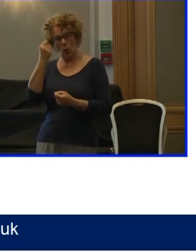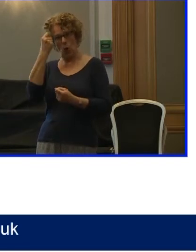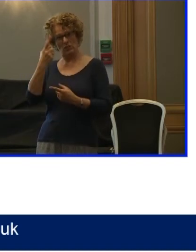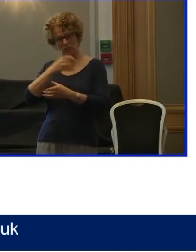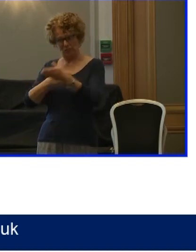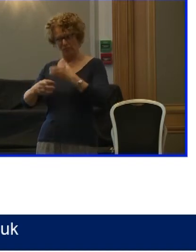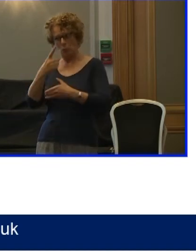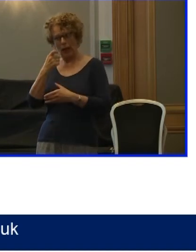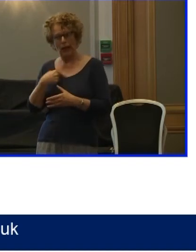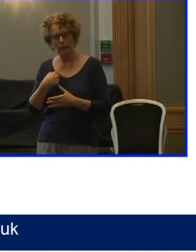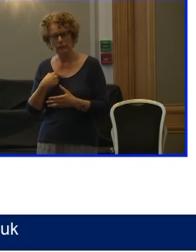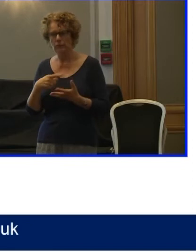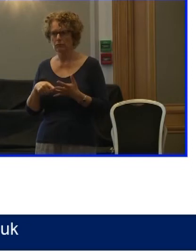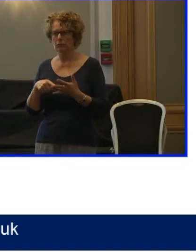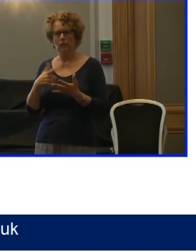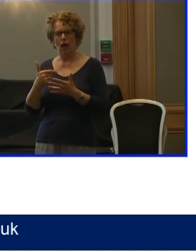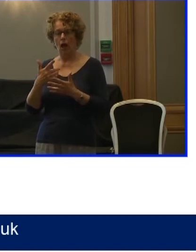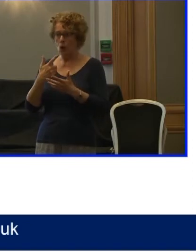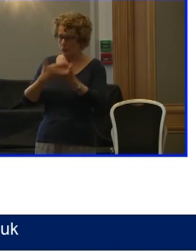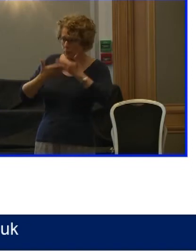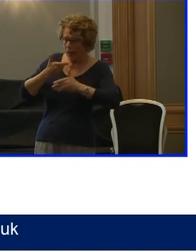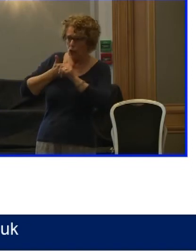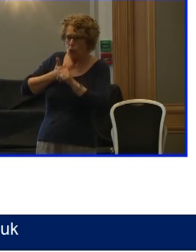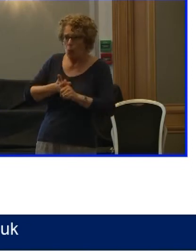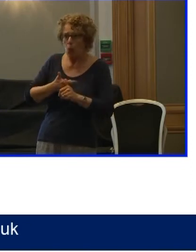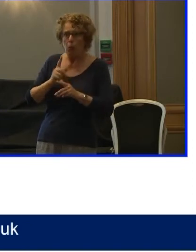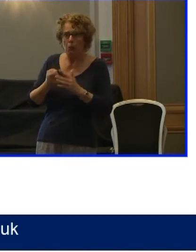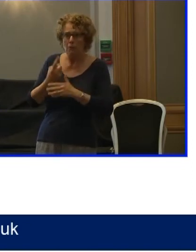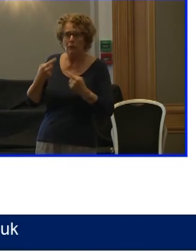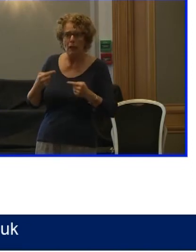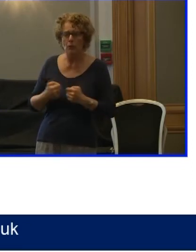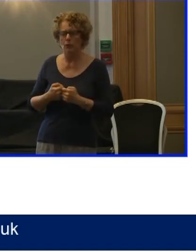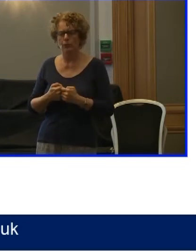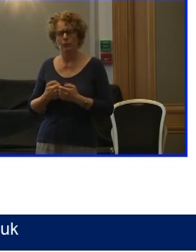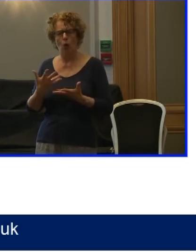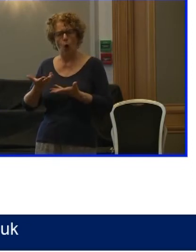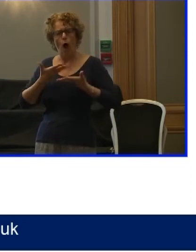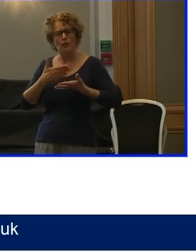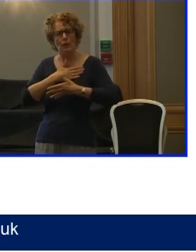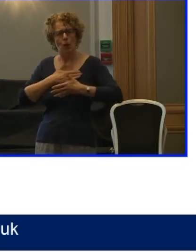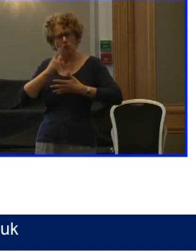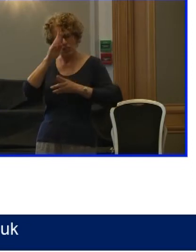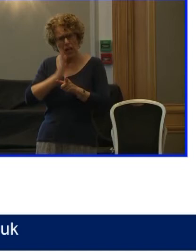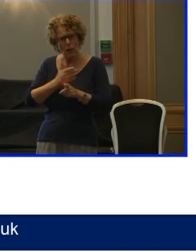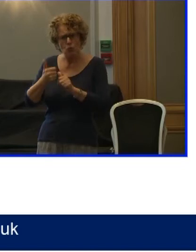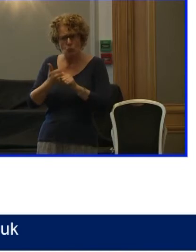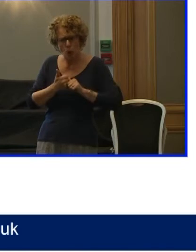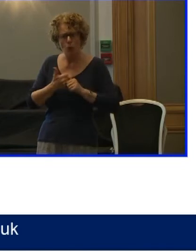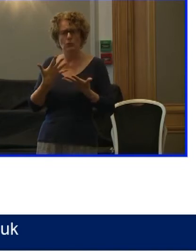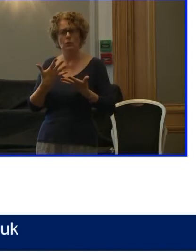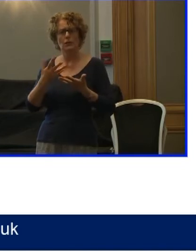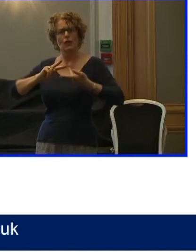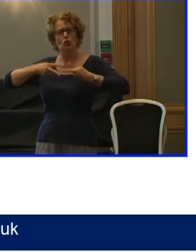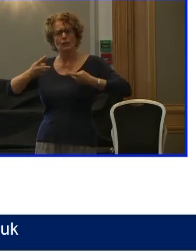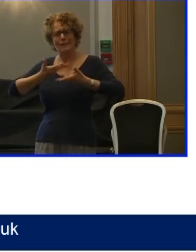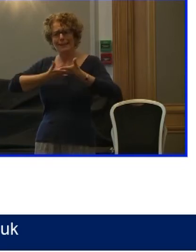feeling. I was told about ongoing support available to me. I was offered emotional and psychological support, and I was offered